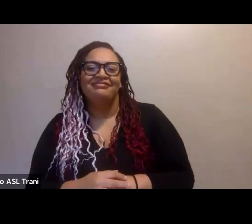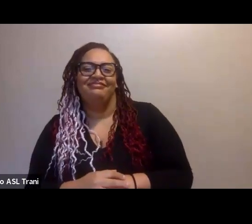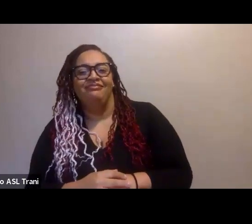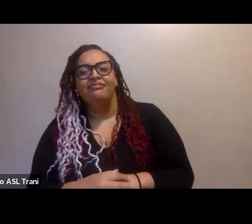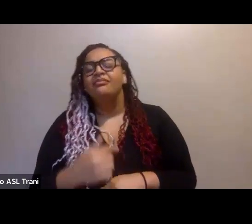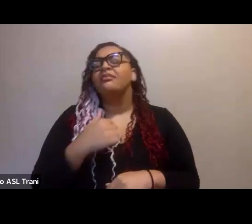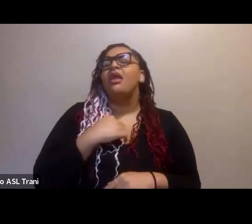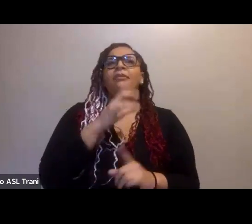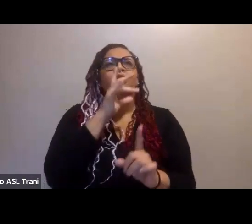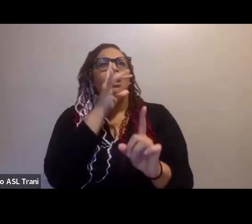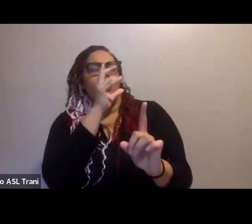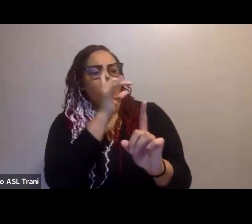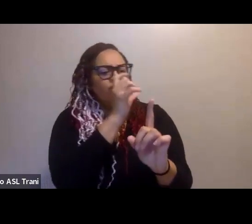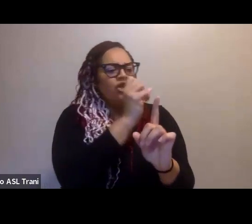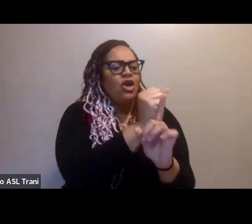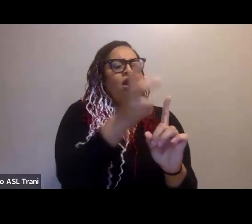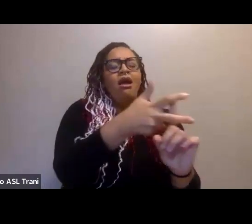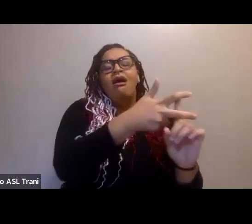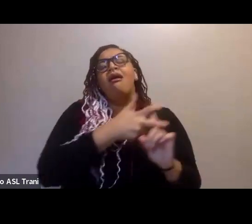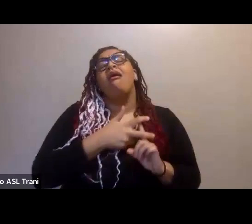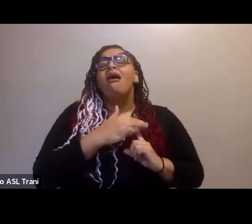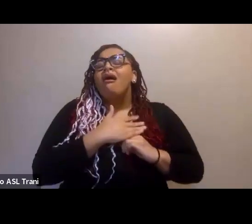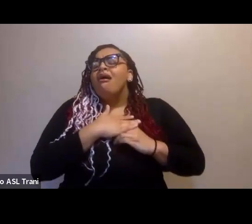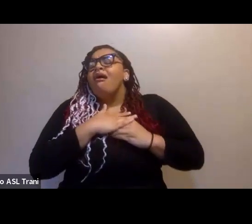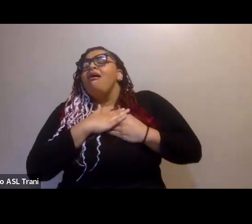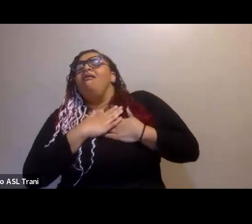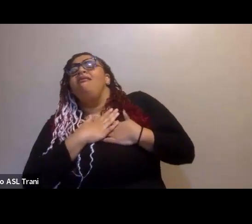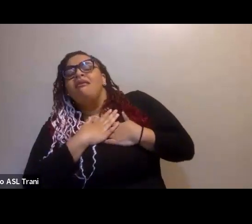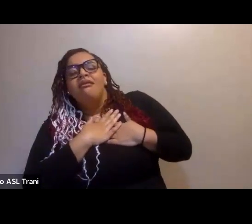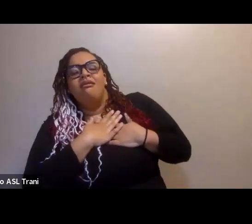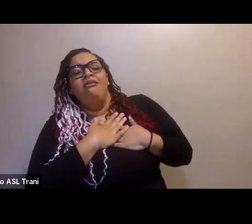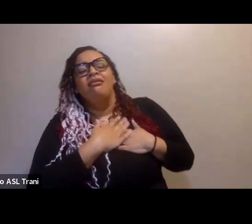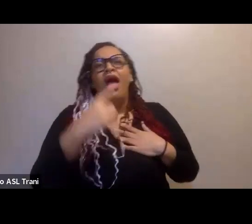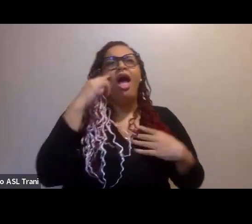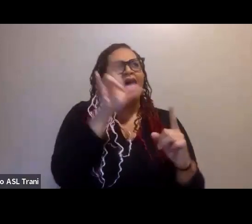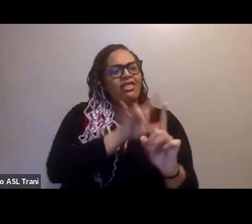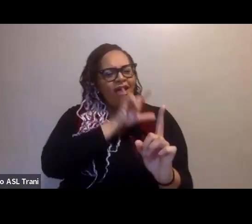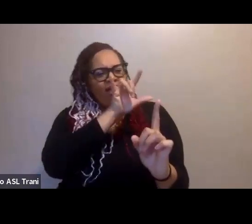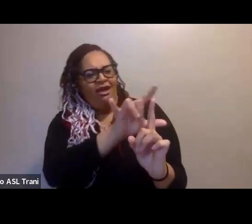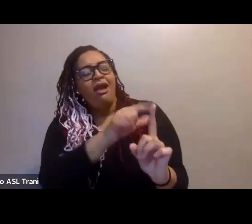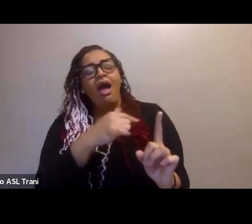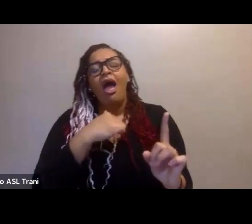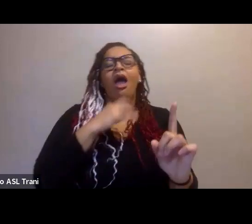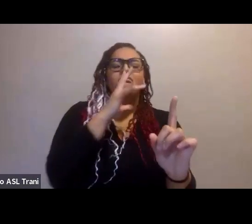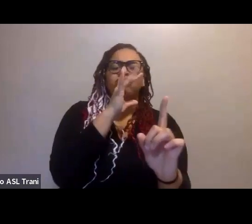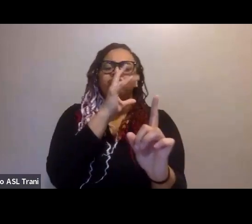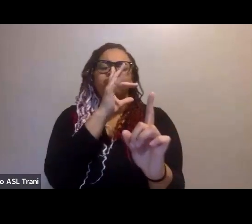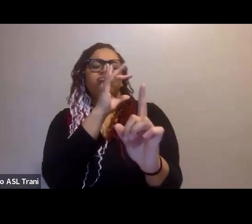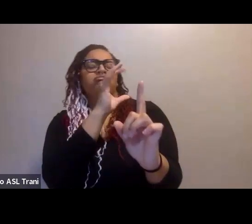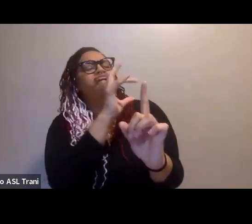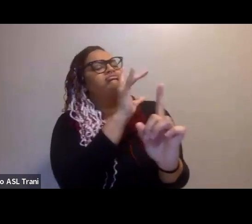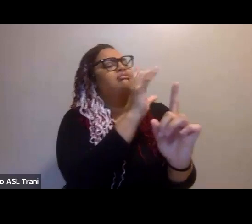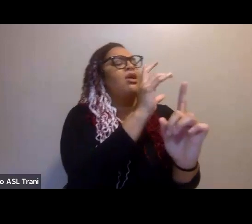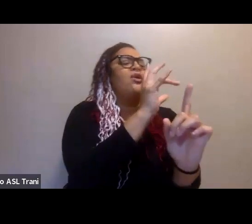so into you, so into you, so into you. I think I love you. I'm so into you,